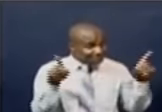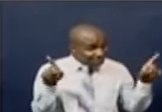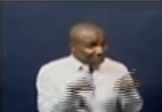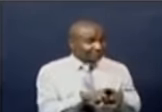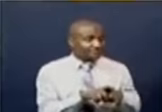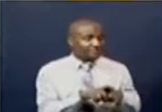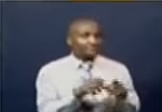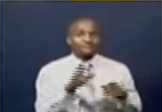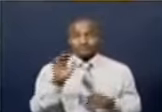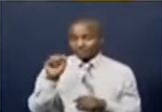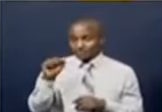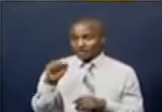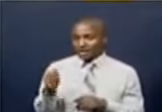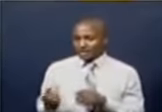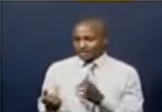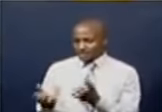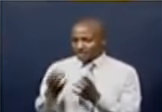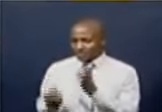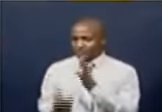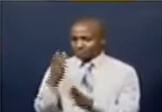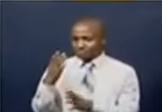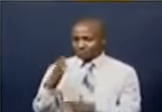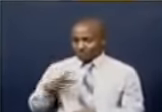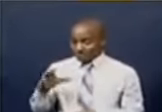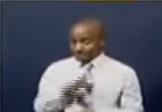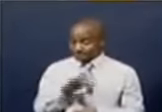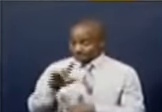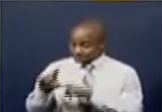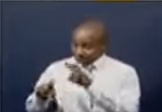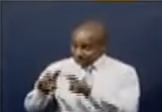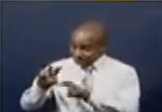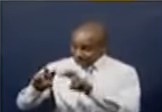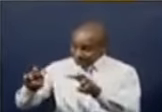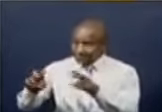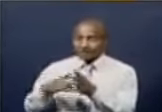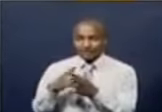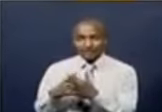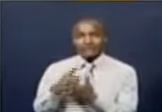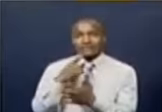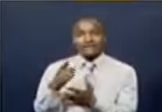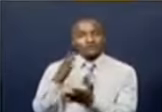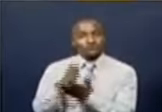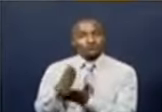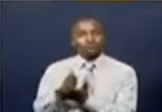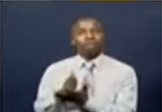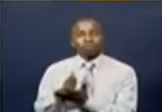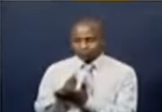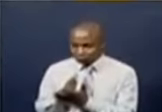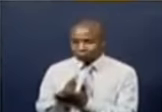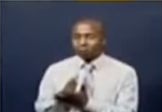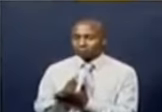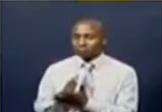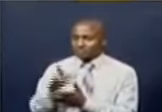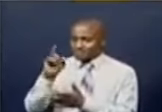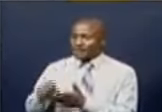An inquiry. Those who are culpable, deny them the certificate of good conduct. That is it.